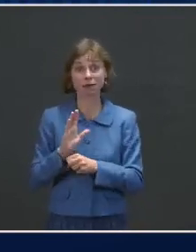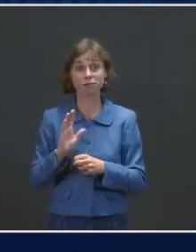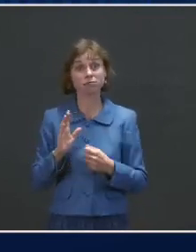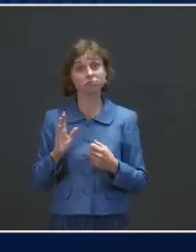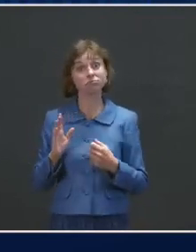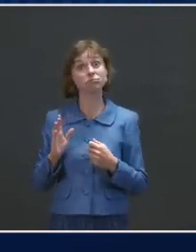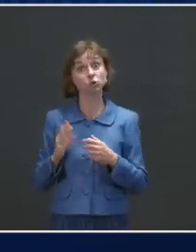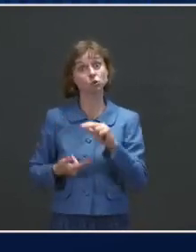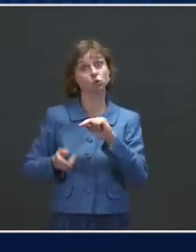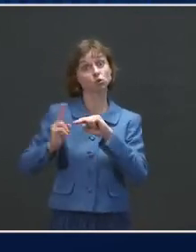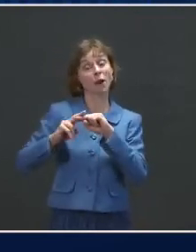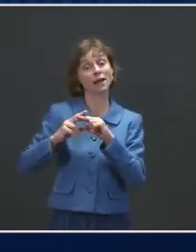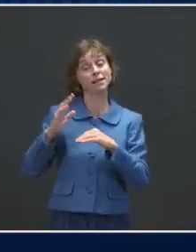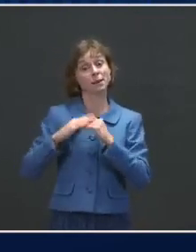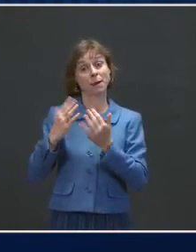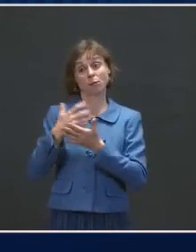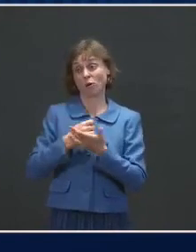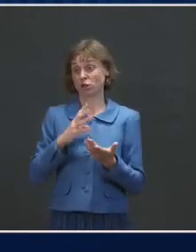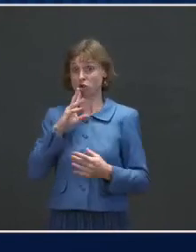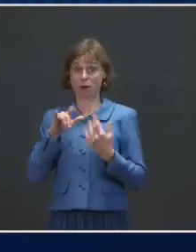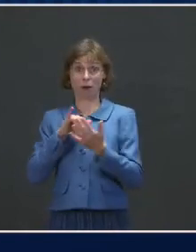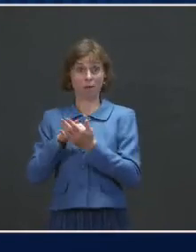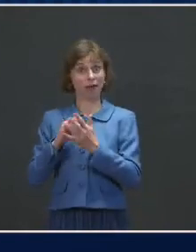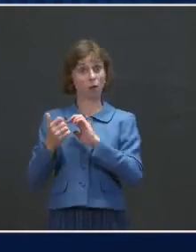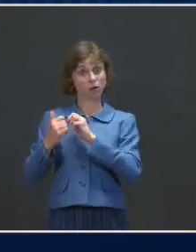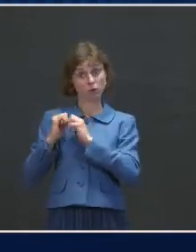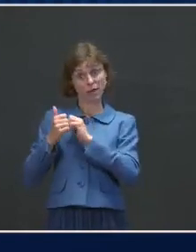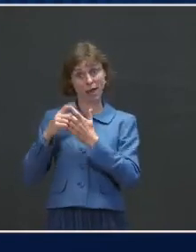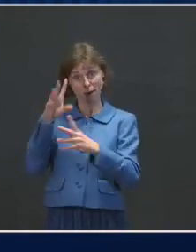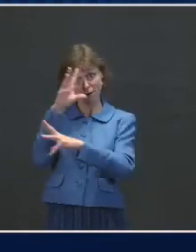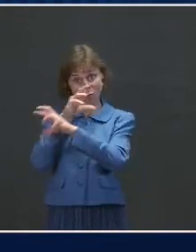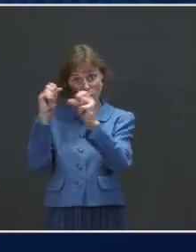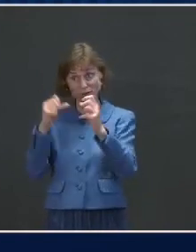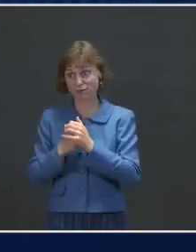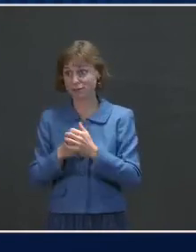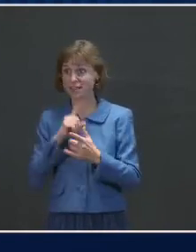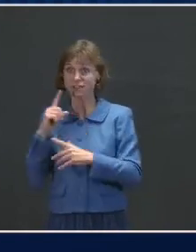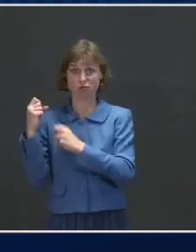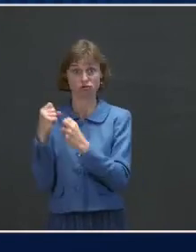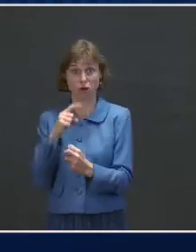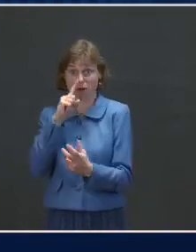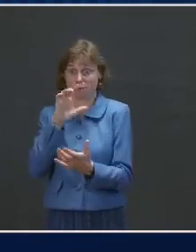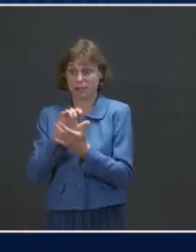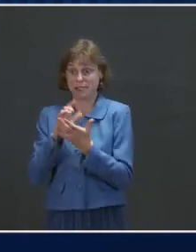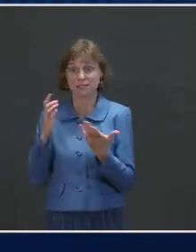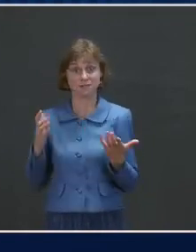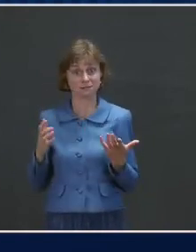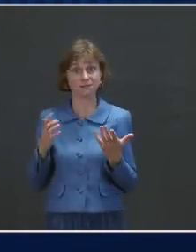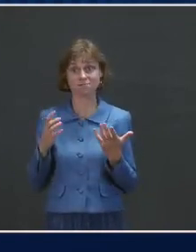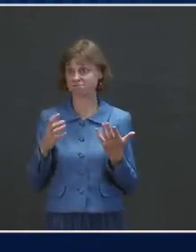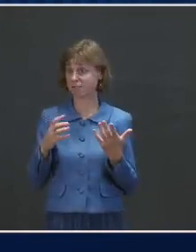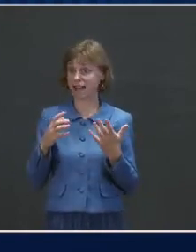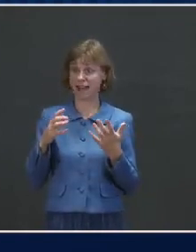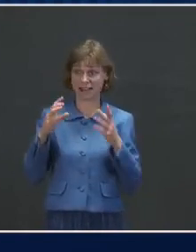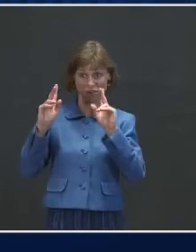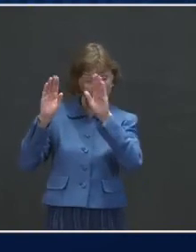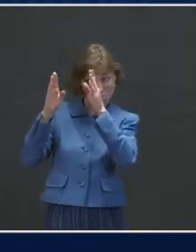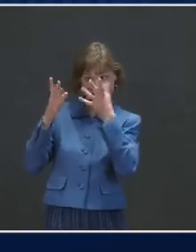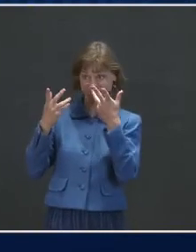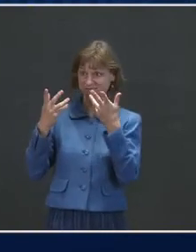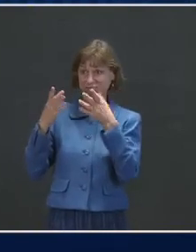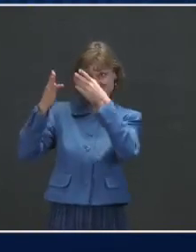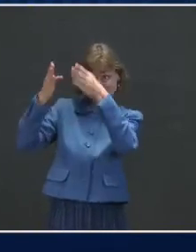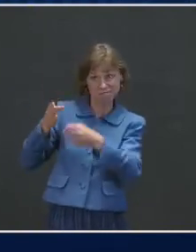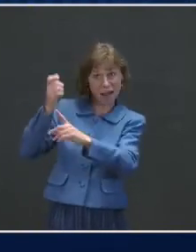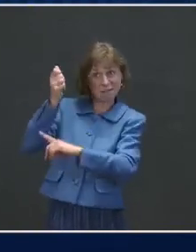It's something he talked about on the campaign trail, something he firmly believes in as a person and as a leader. But there hasn't been a